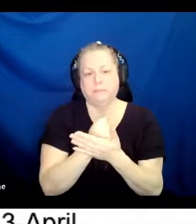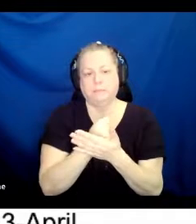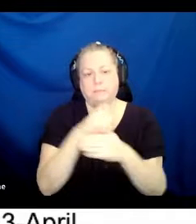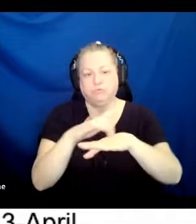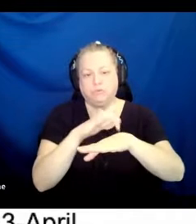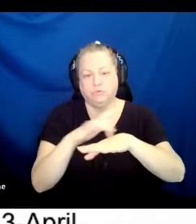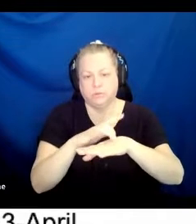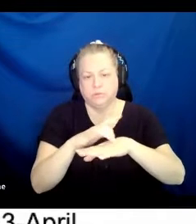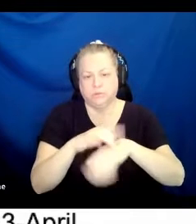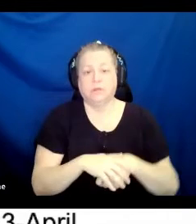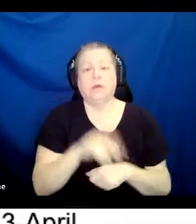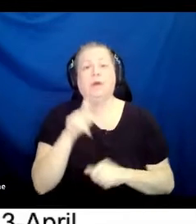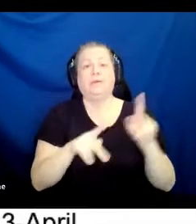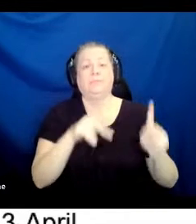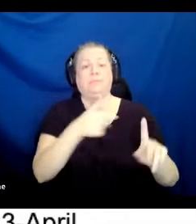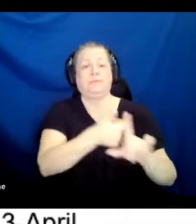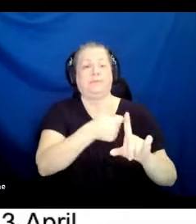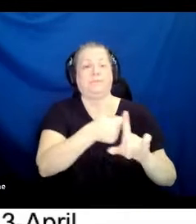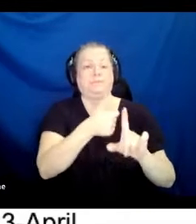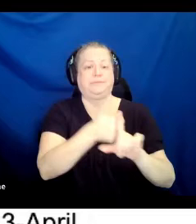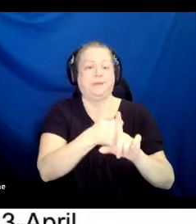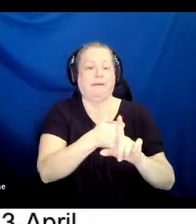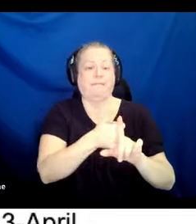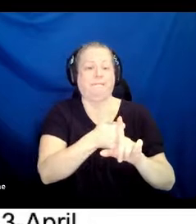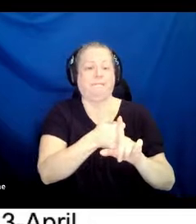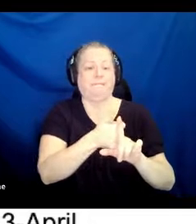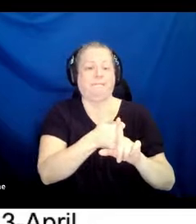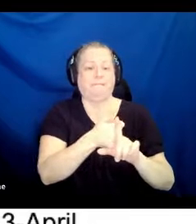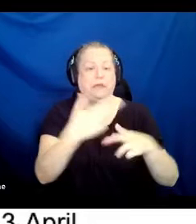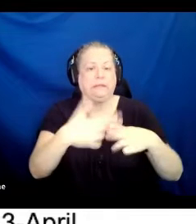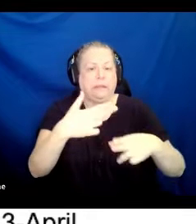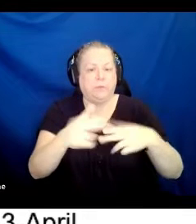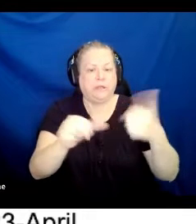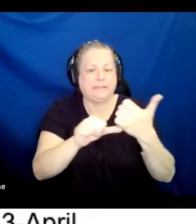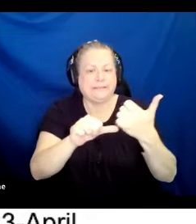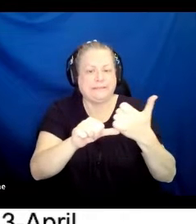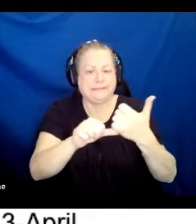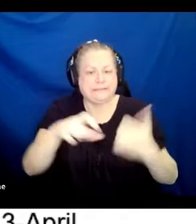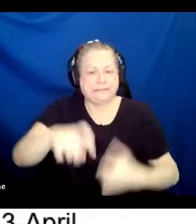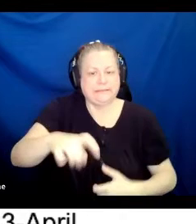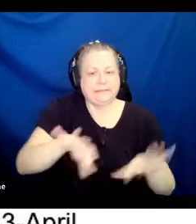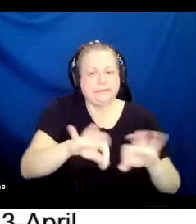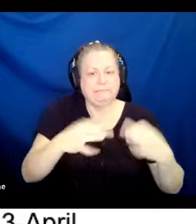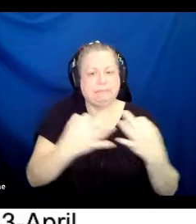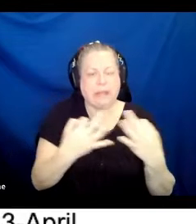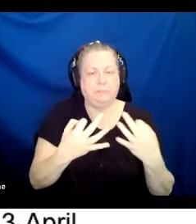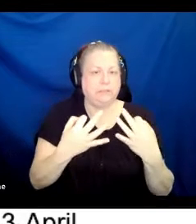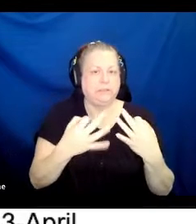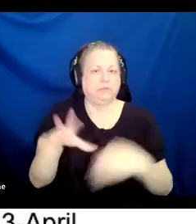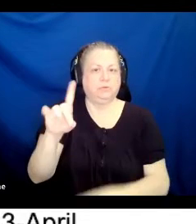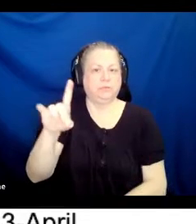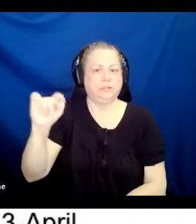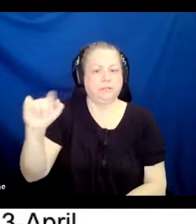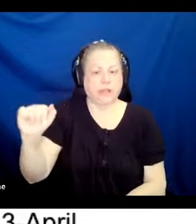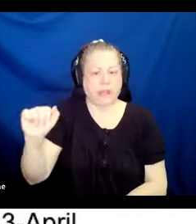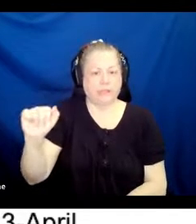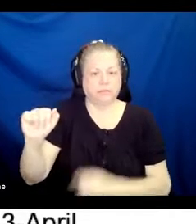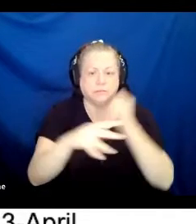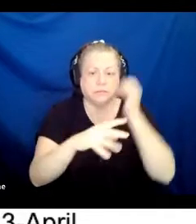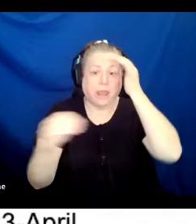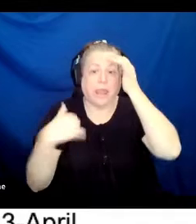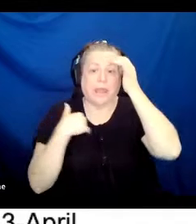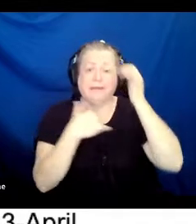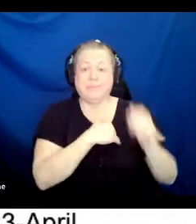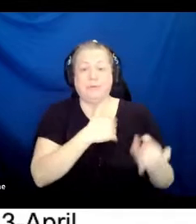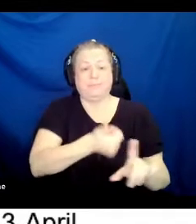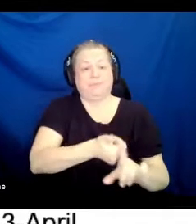includes members who are receiving temporary assistance of needy families through the Department of Transitional Assistance, and members who are